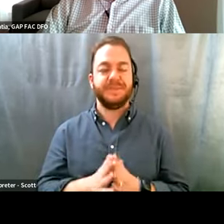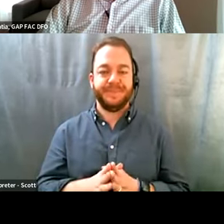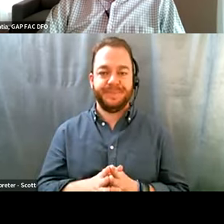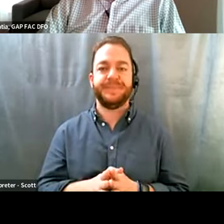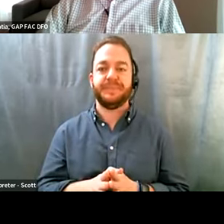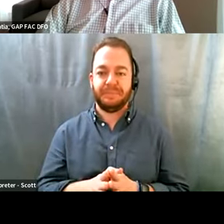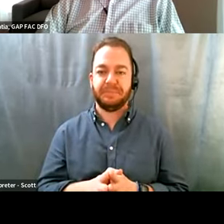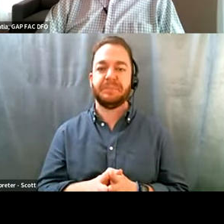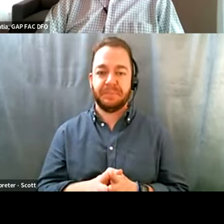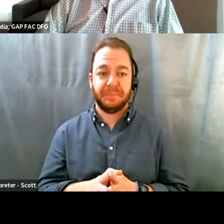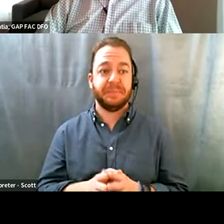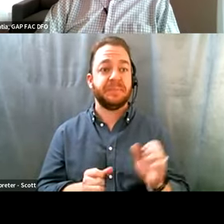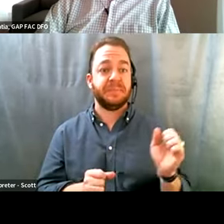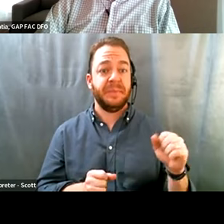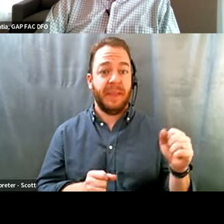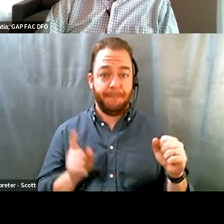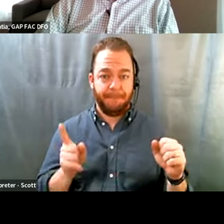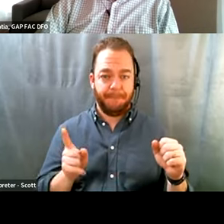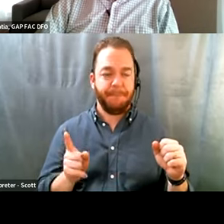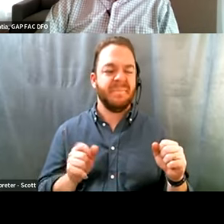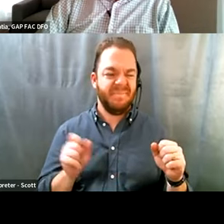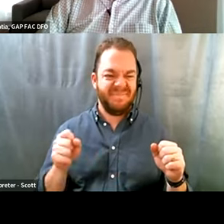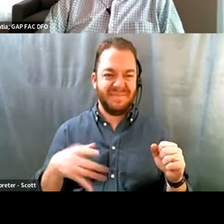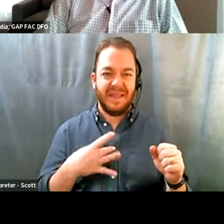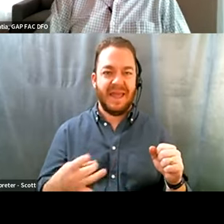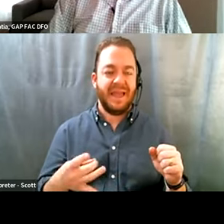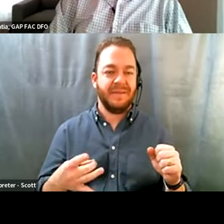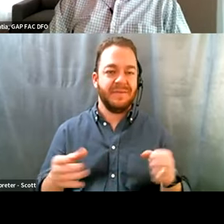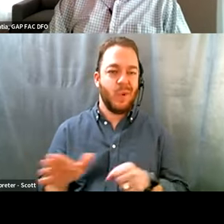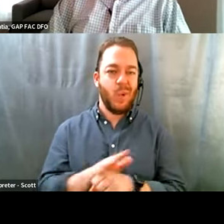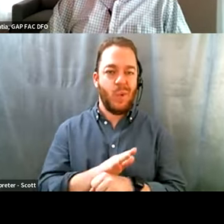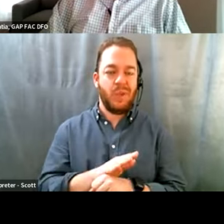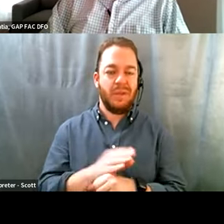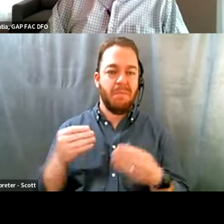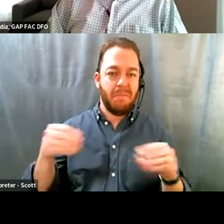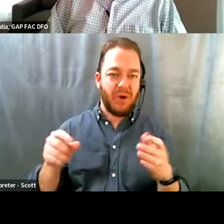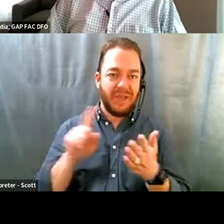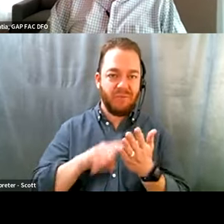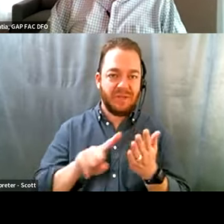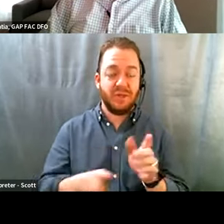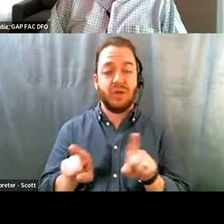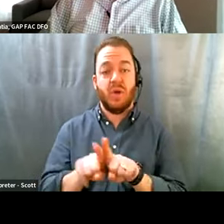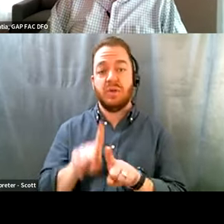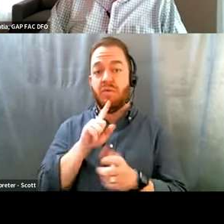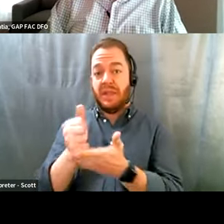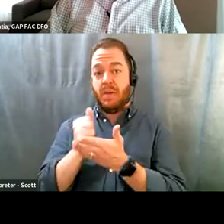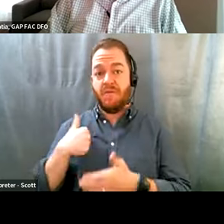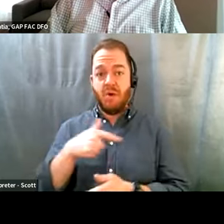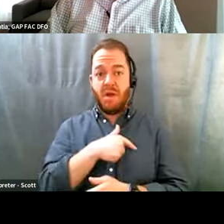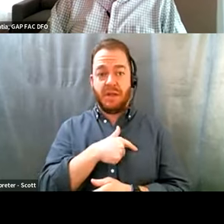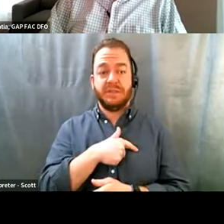Yeah, that's good. Yeah, back to you, Kristen. Yeah, no, like the whole market research. And then also this is very helpful for us framing